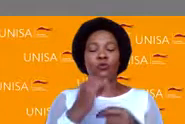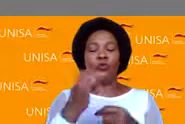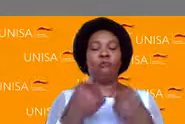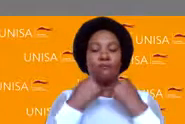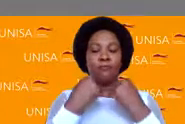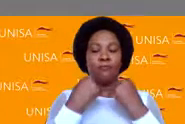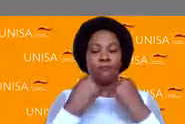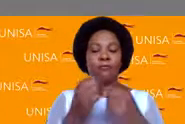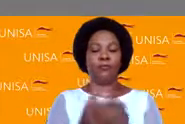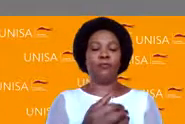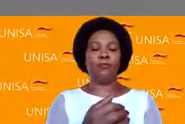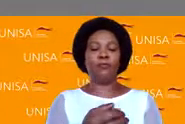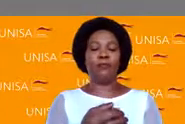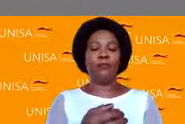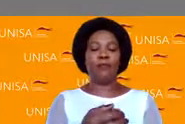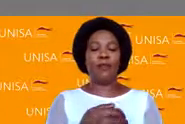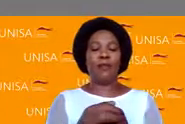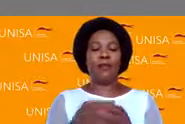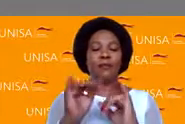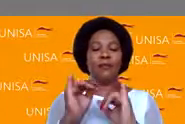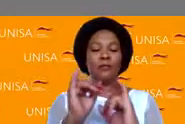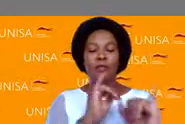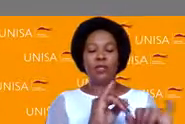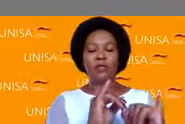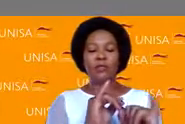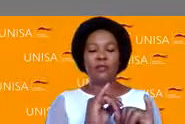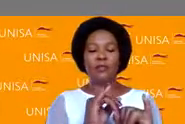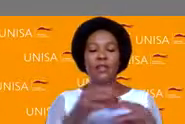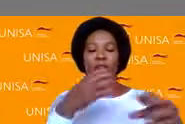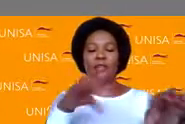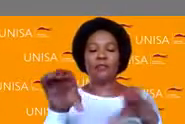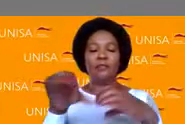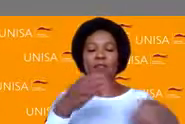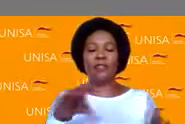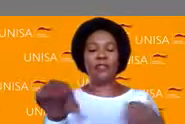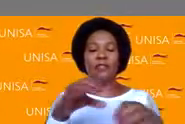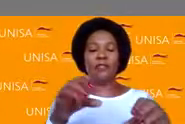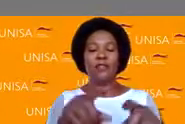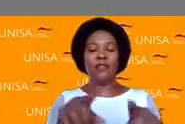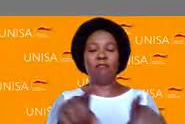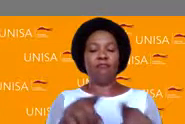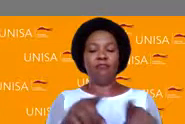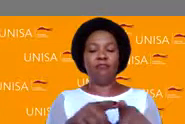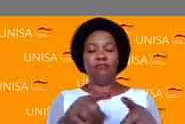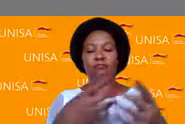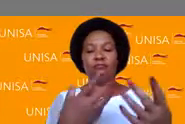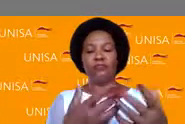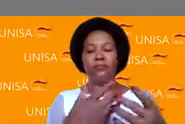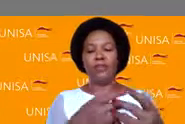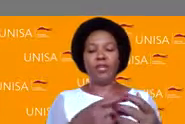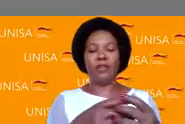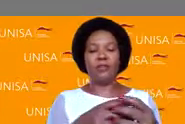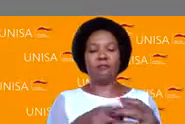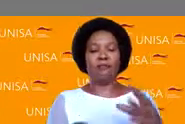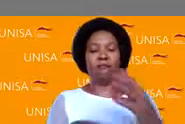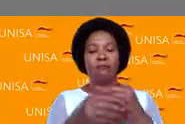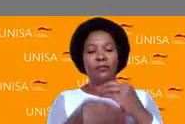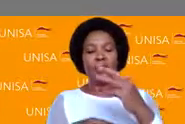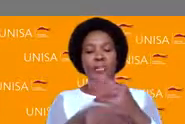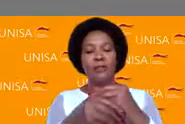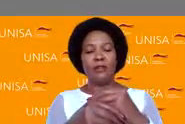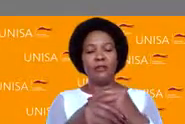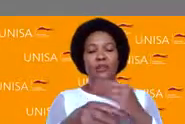Usually there will also be introductory activities such as forum activities, and then for instance this one over here has got